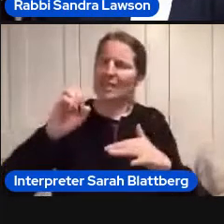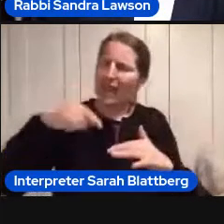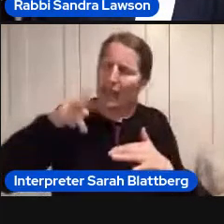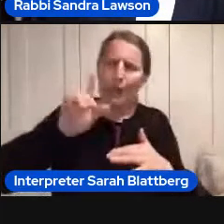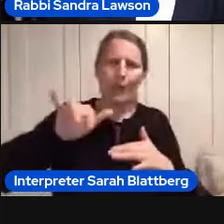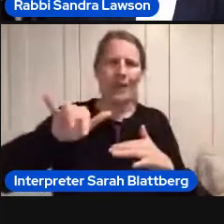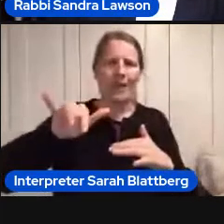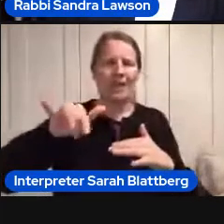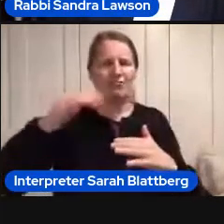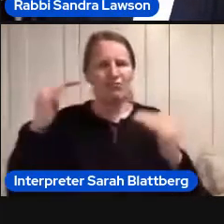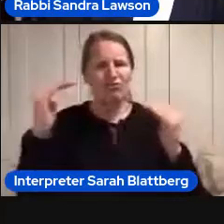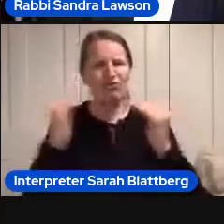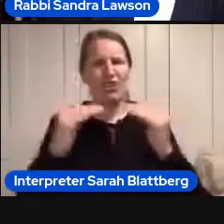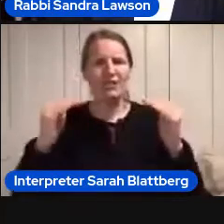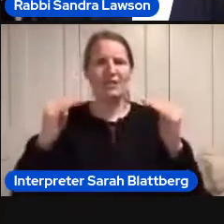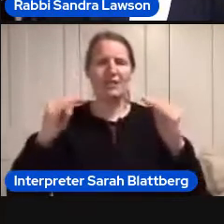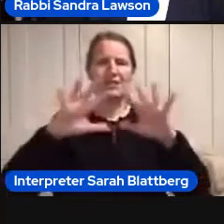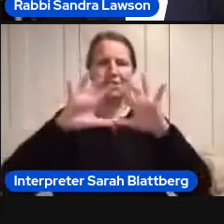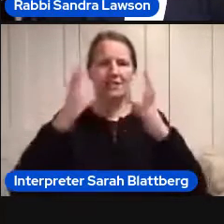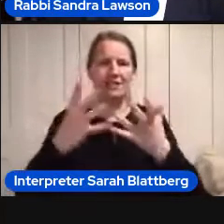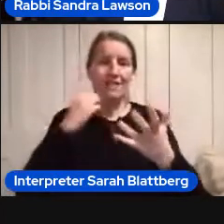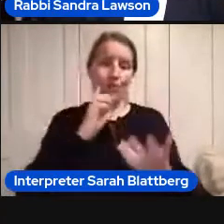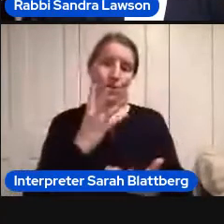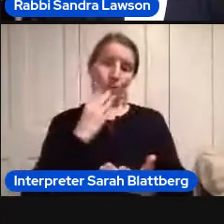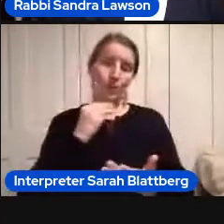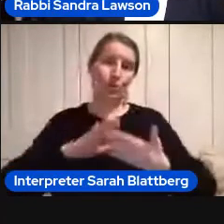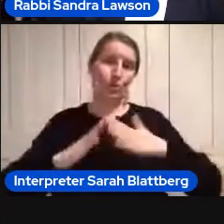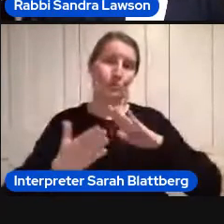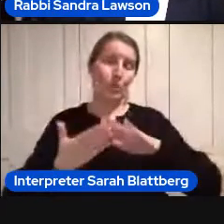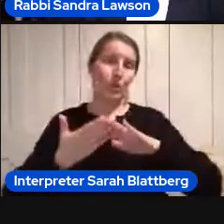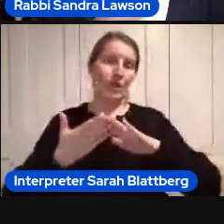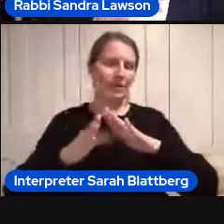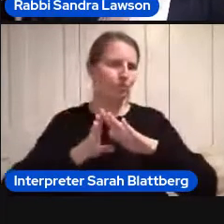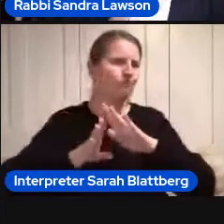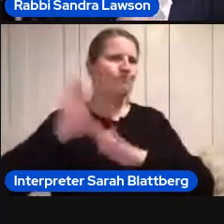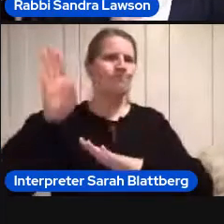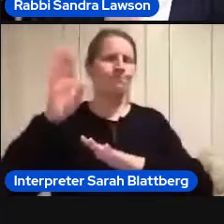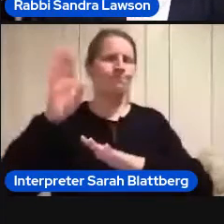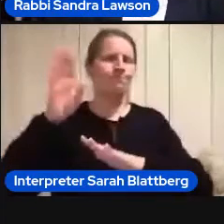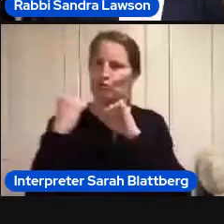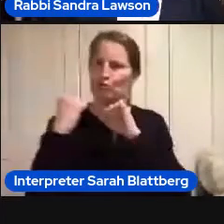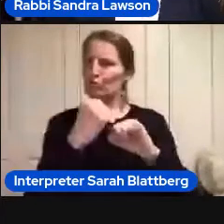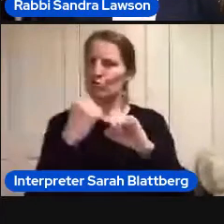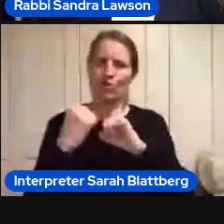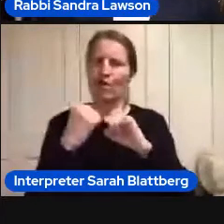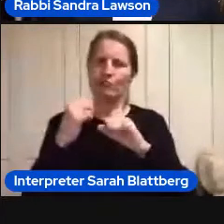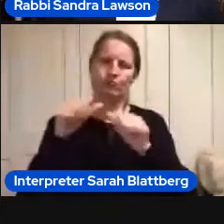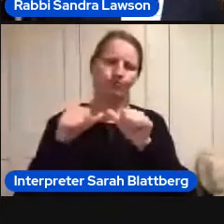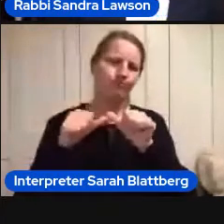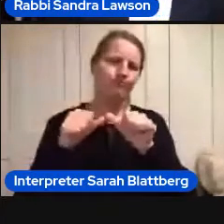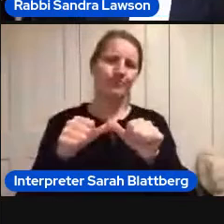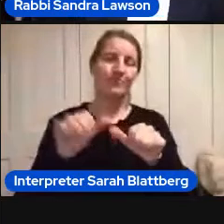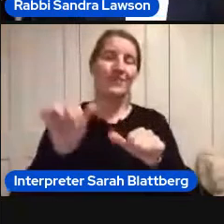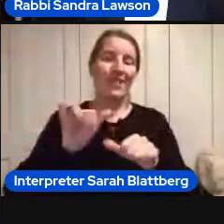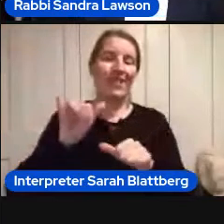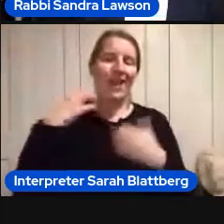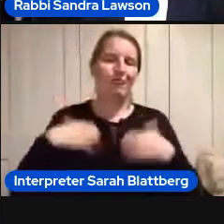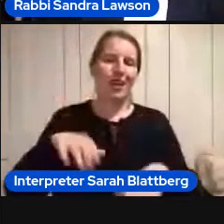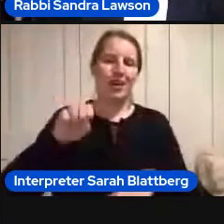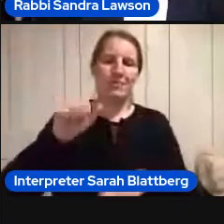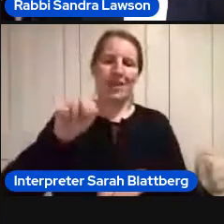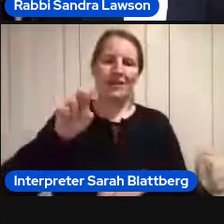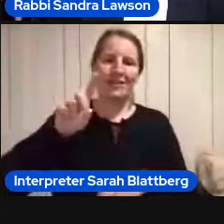to seek justice in order for our Jewish community to be vital and strong in the ways that Rabbi Sandra